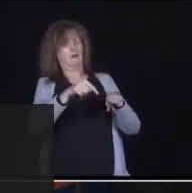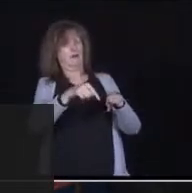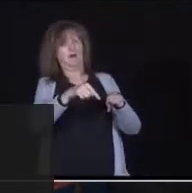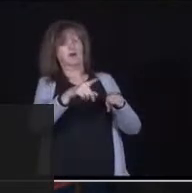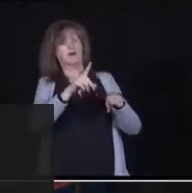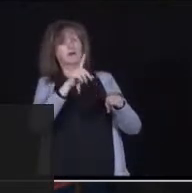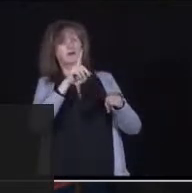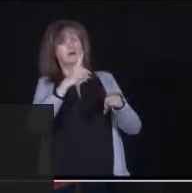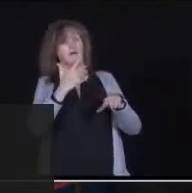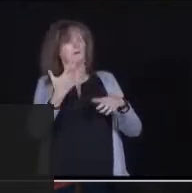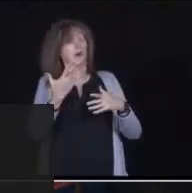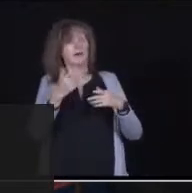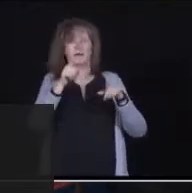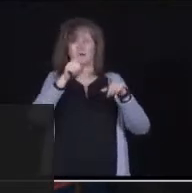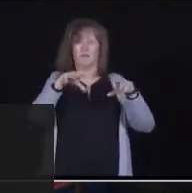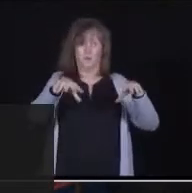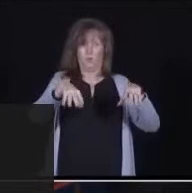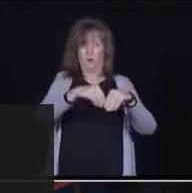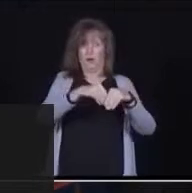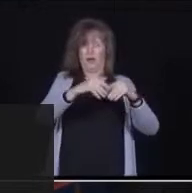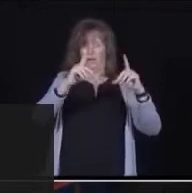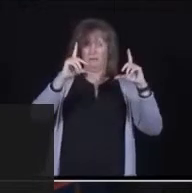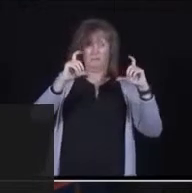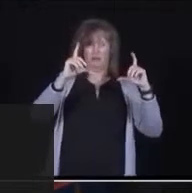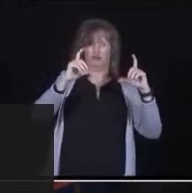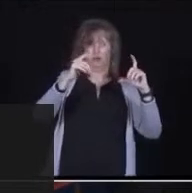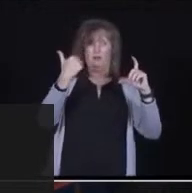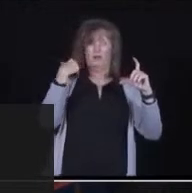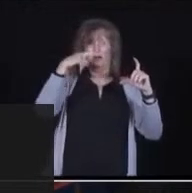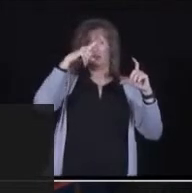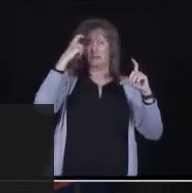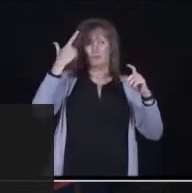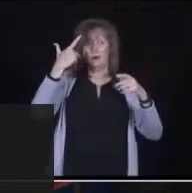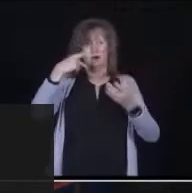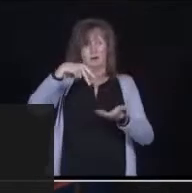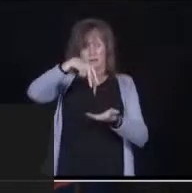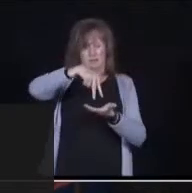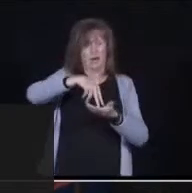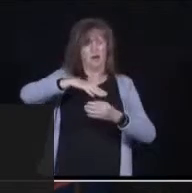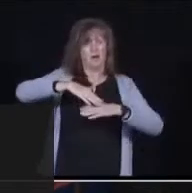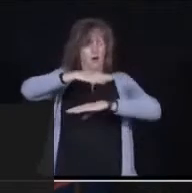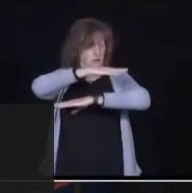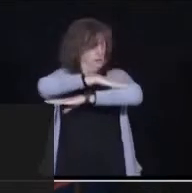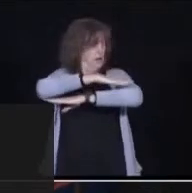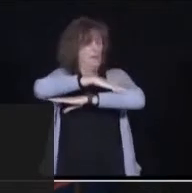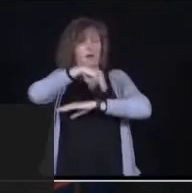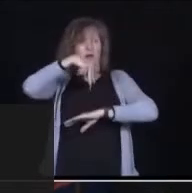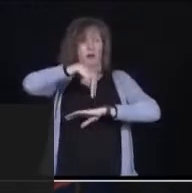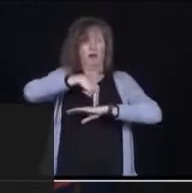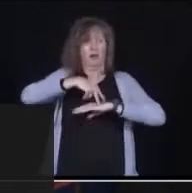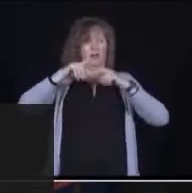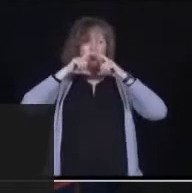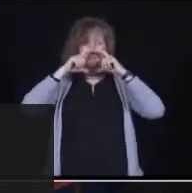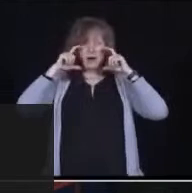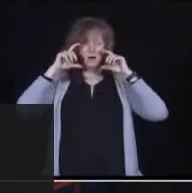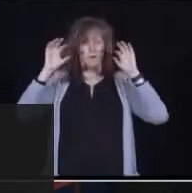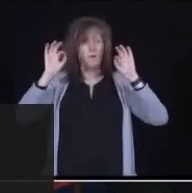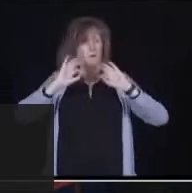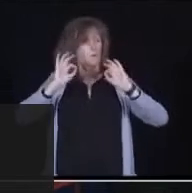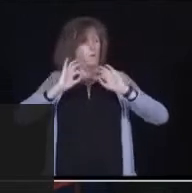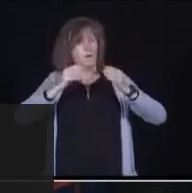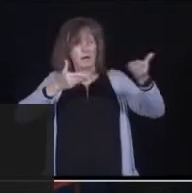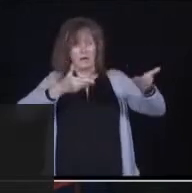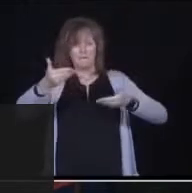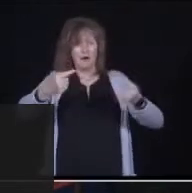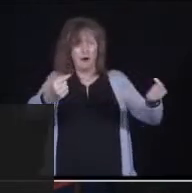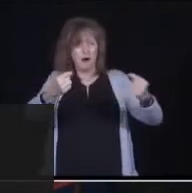this summer, standing at a table without a mask. You've had Premier François Legault over to your house for dinner. Patrick Brown said he was at your house the